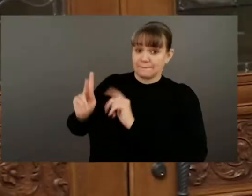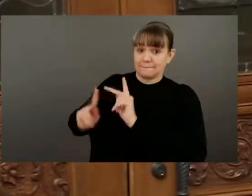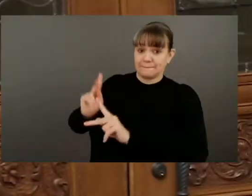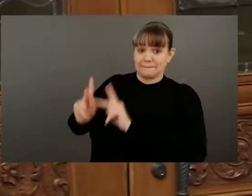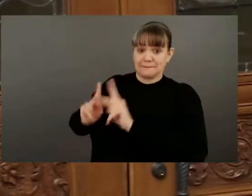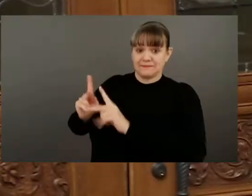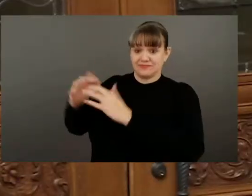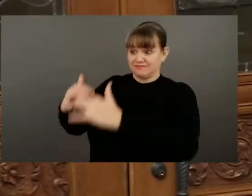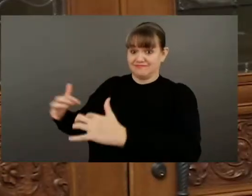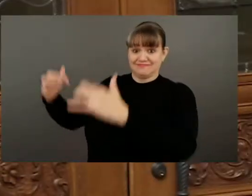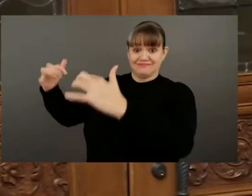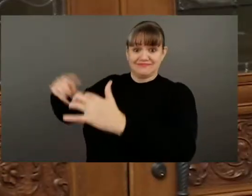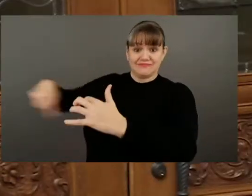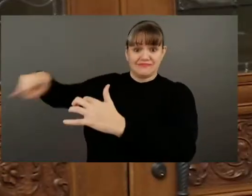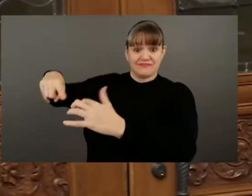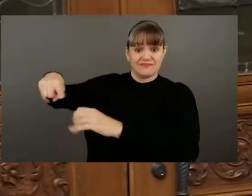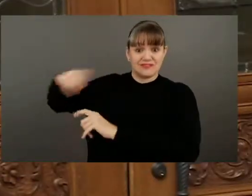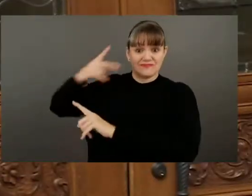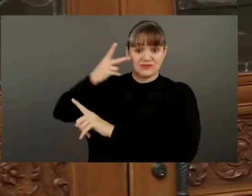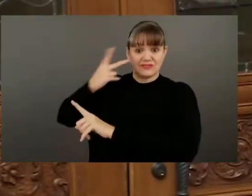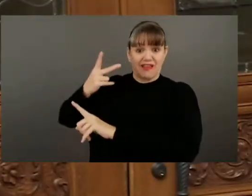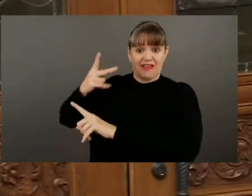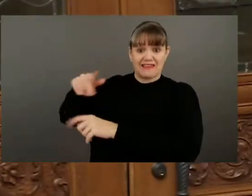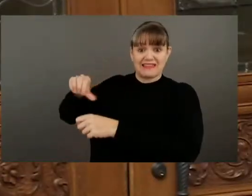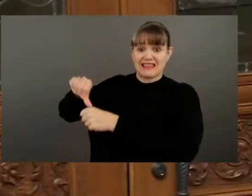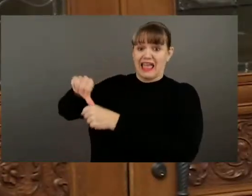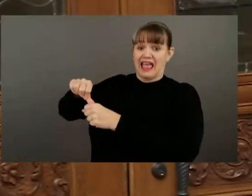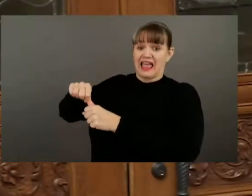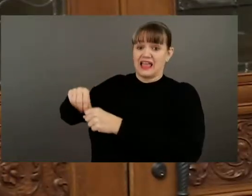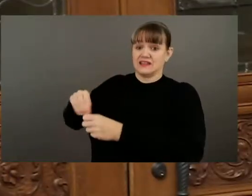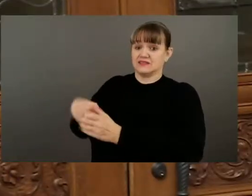would we be considered significant enough for a health impact study?